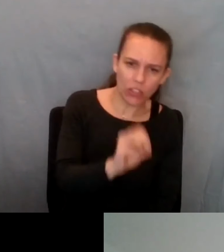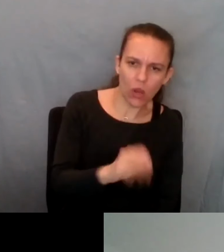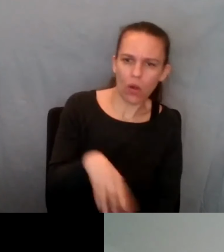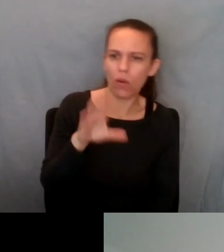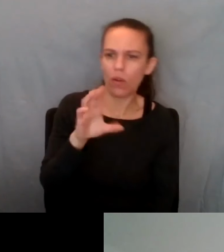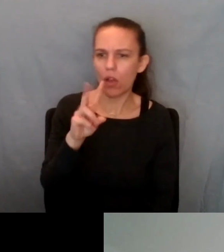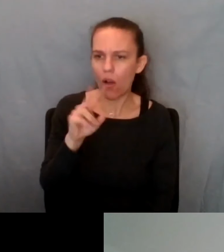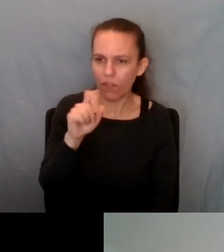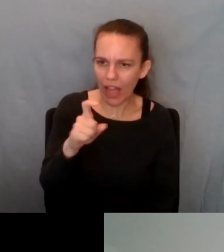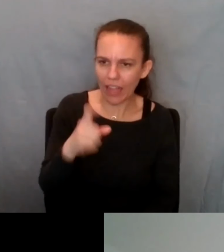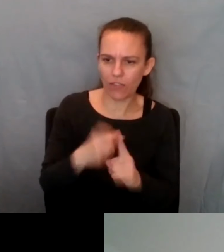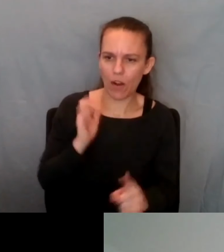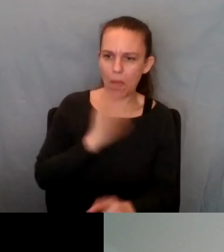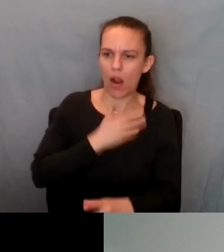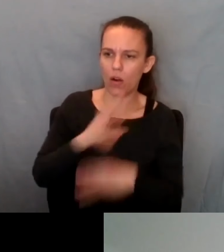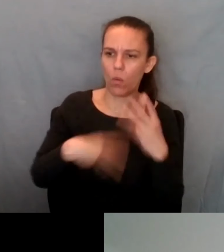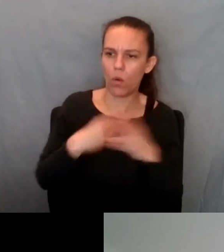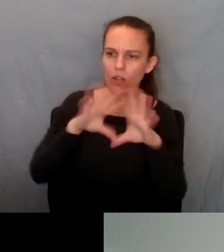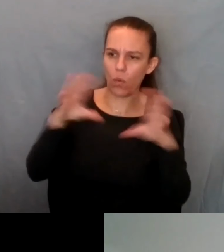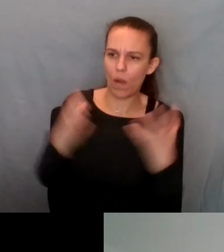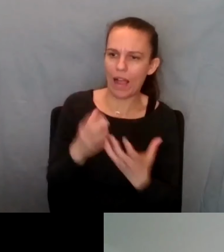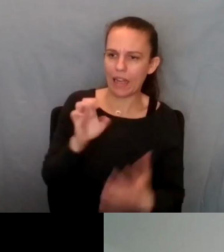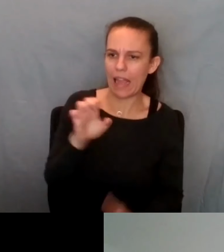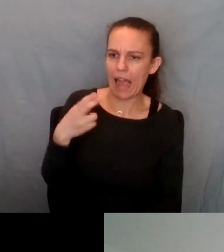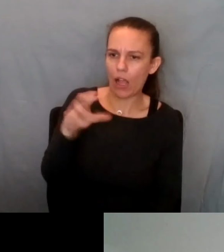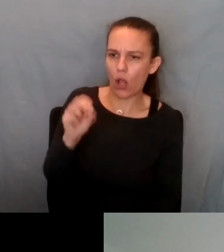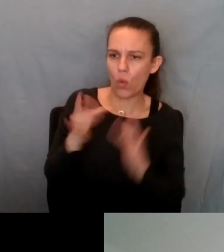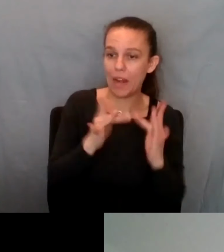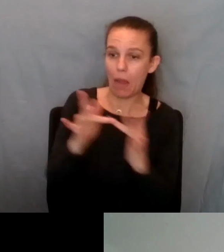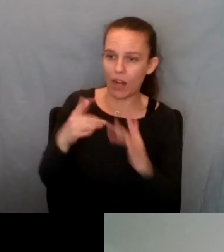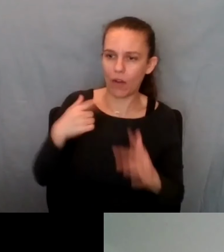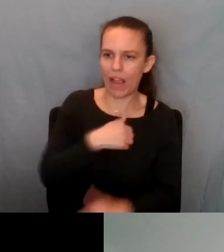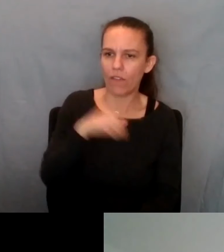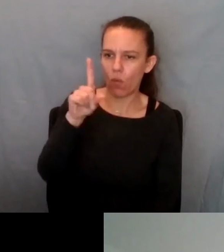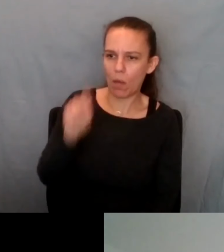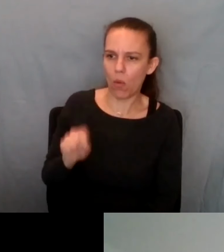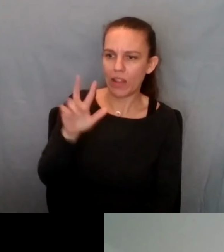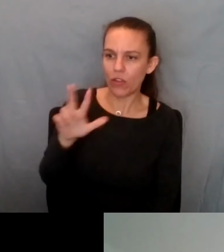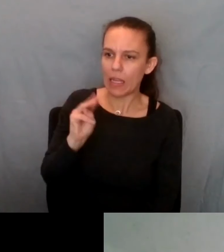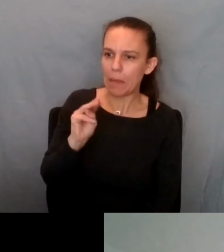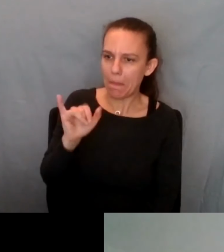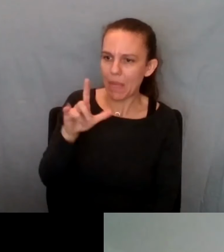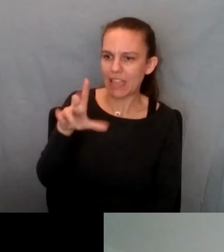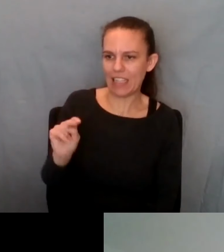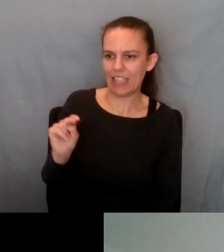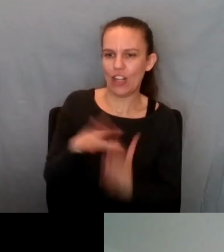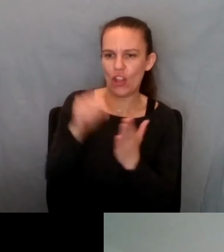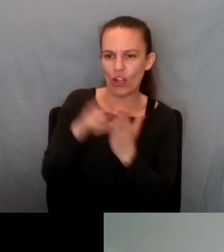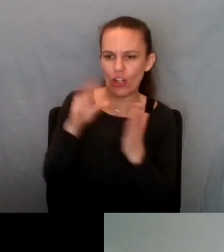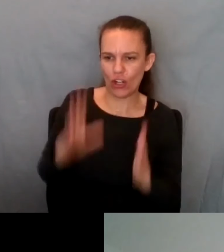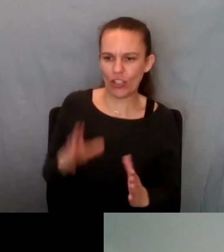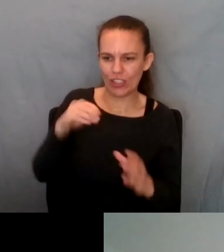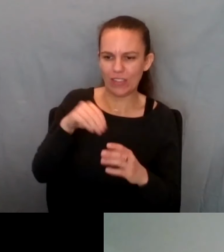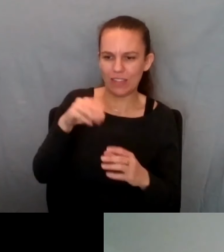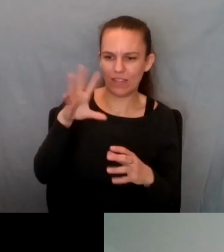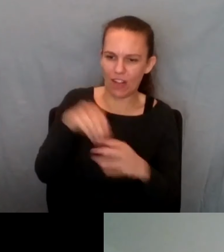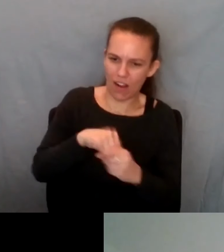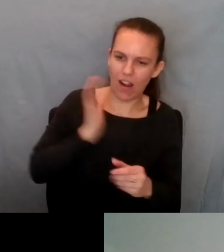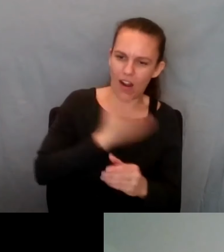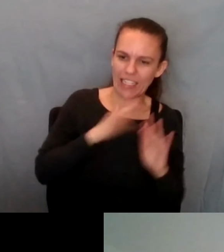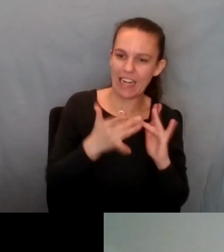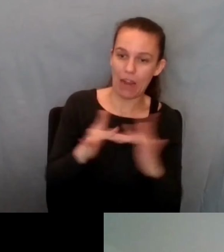ECHO network, where we have 1.3 million learners on the network. we want to